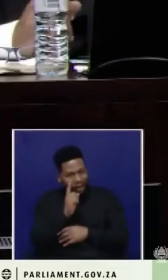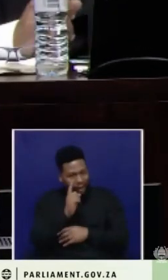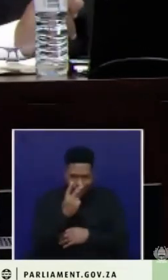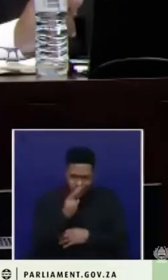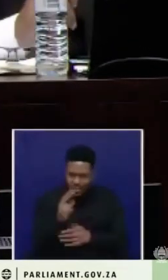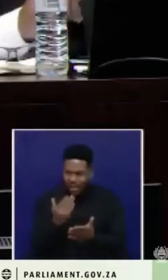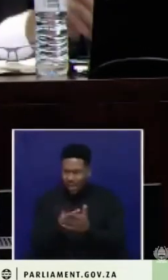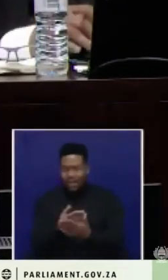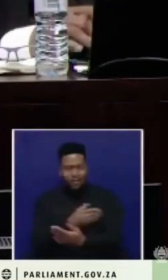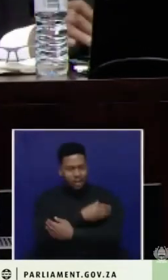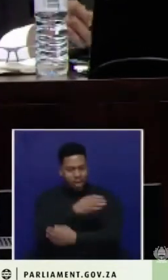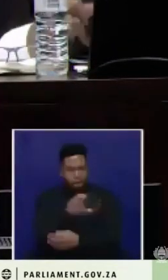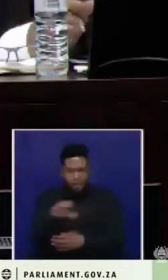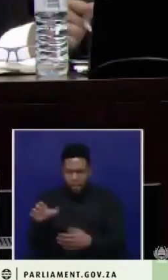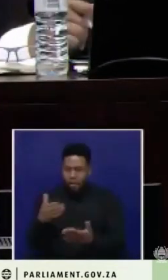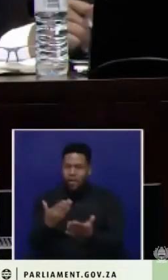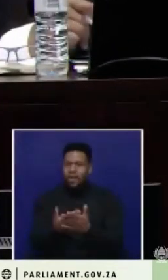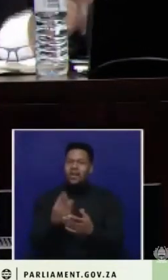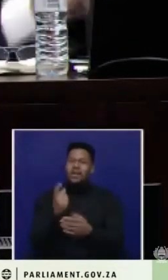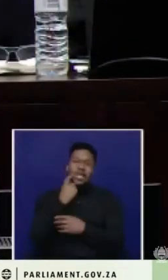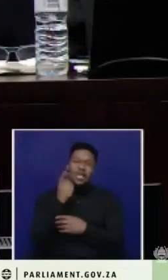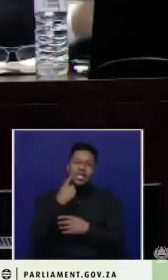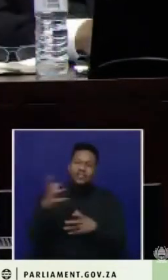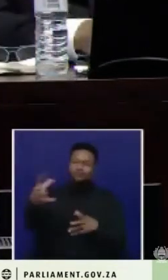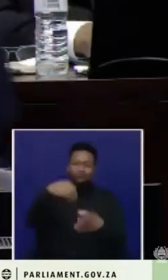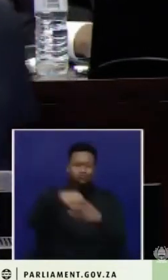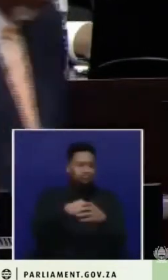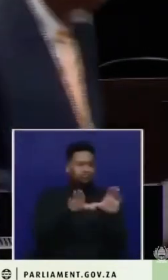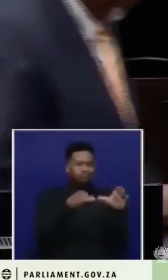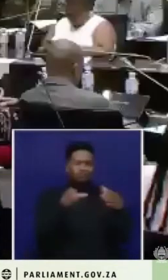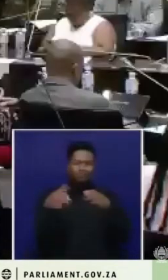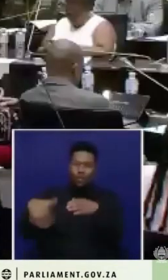and included in every sphere of society. I thank you. Thank you, Honourable Member.